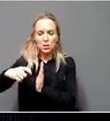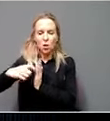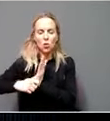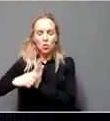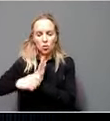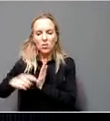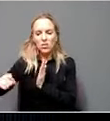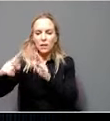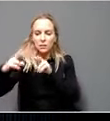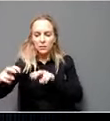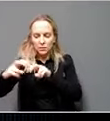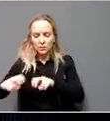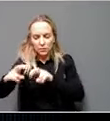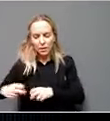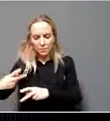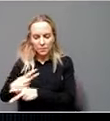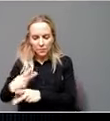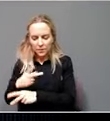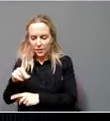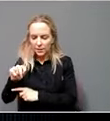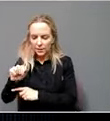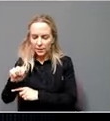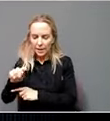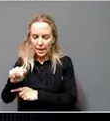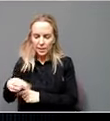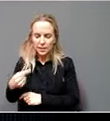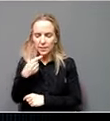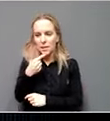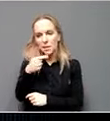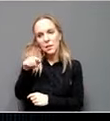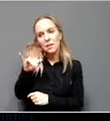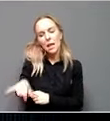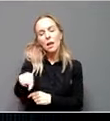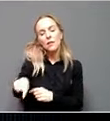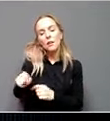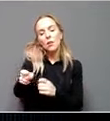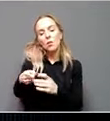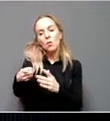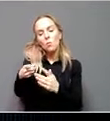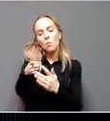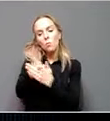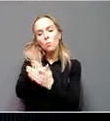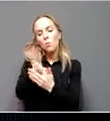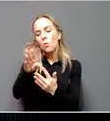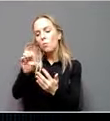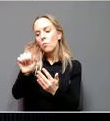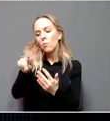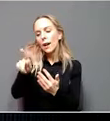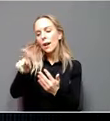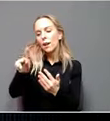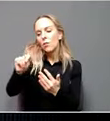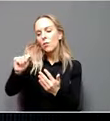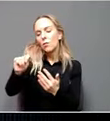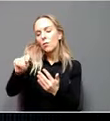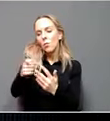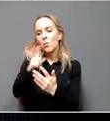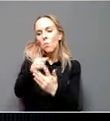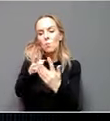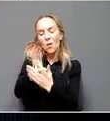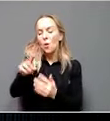groups of data that basically says breakthrough cases are most prevalent among people